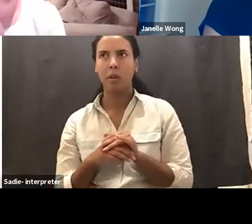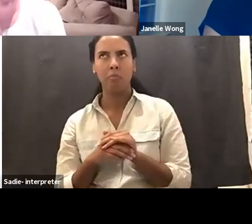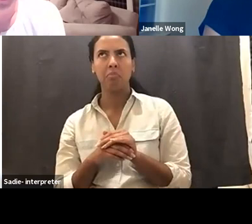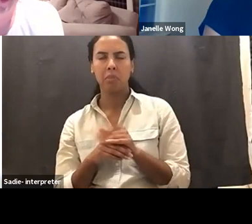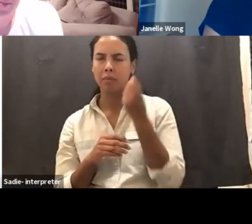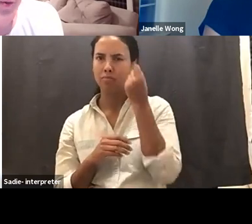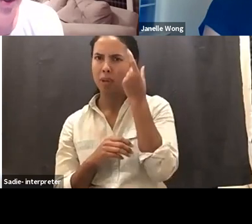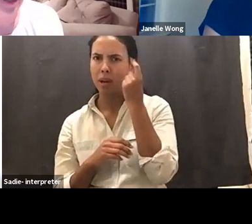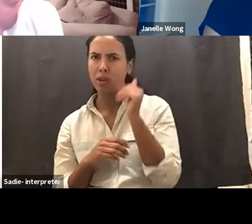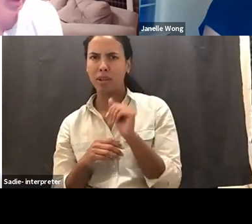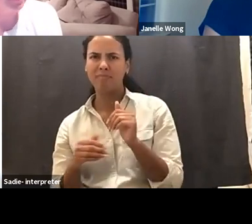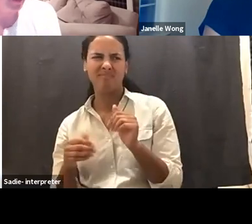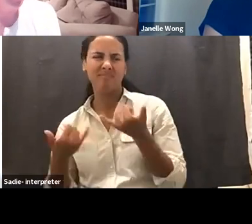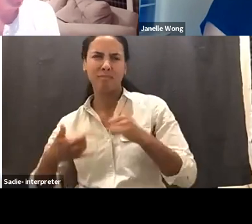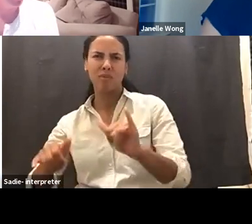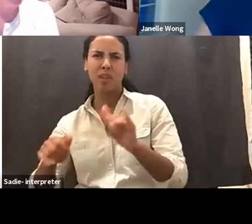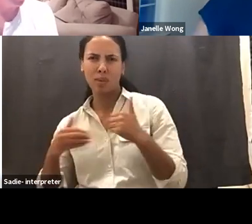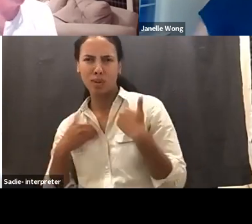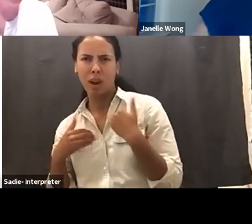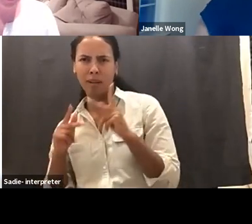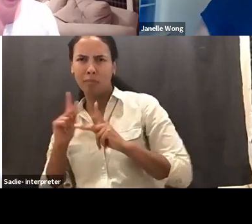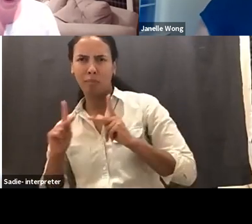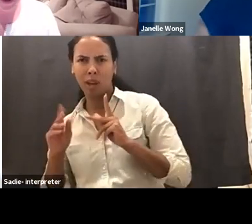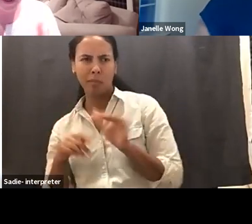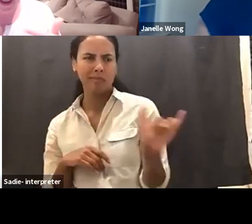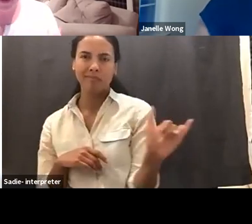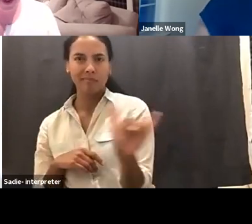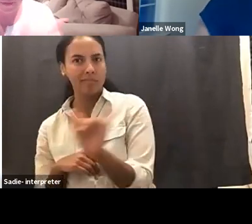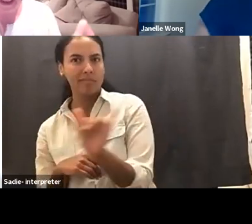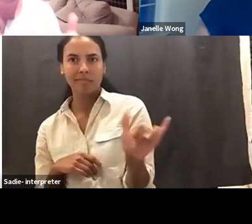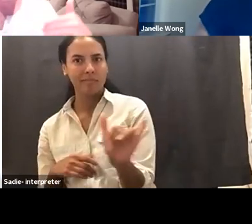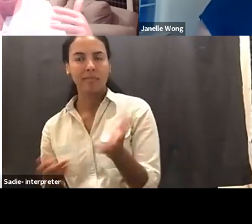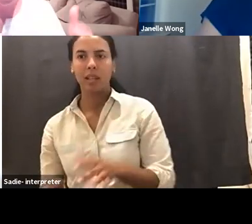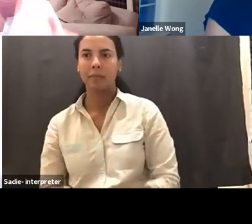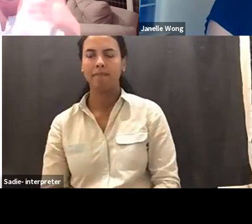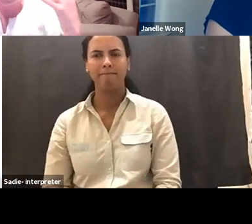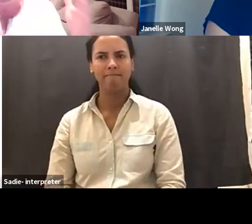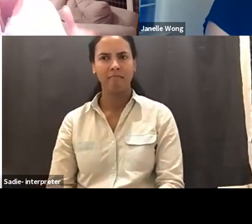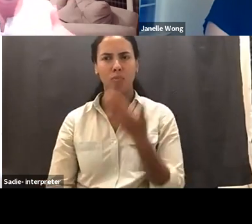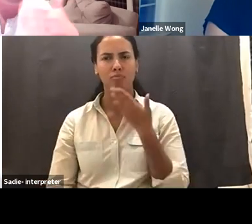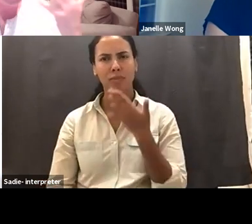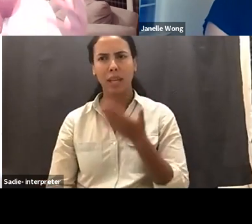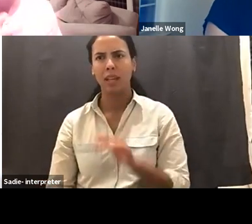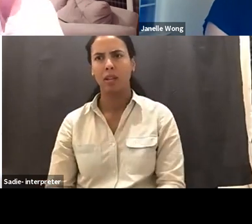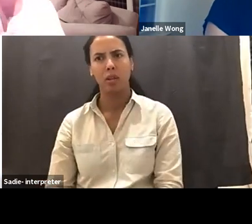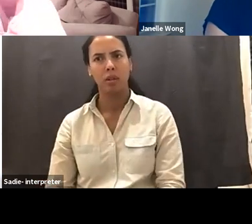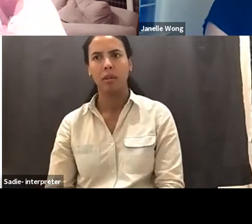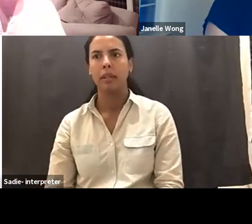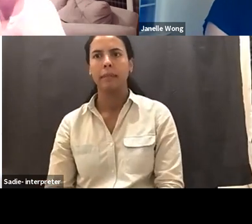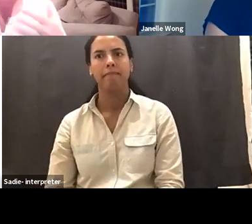Thank you. And I just appreciate that sentiment that, you know, again, kind of all of us being socialized into very